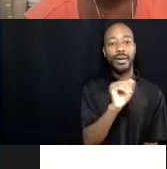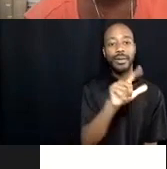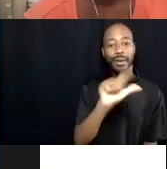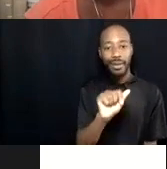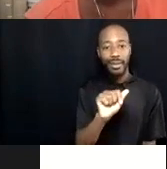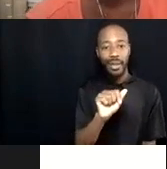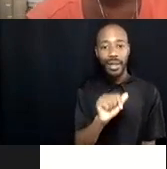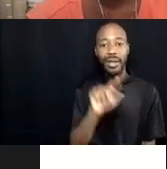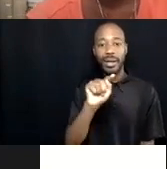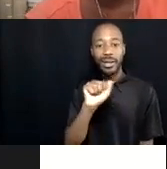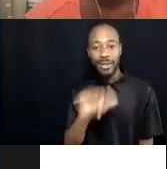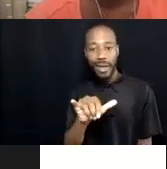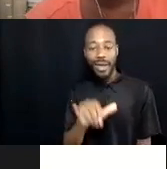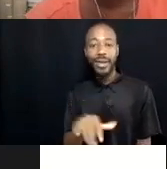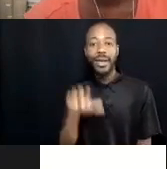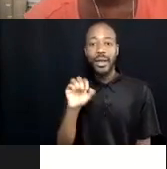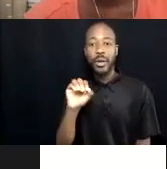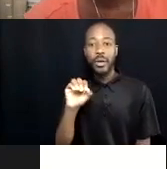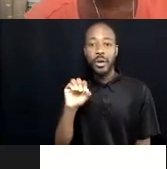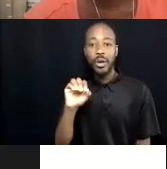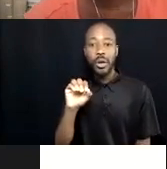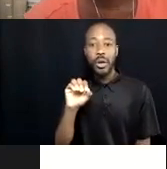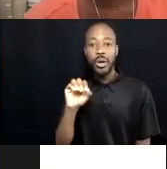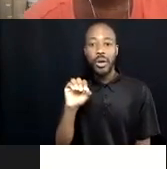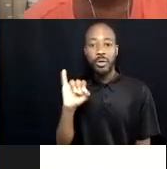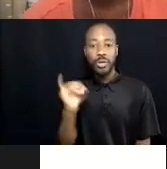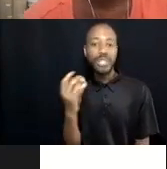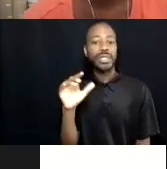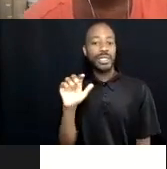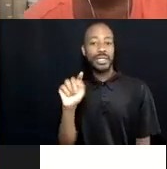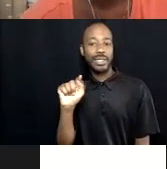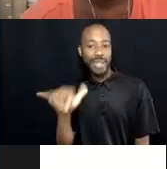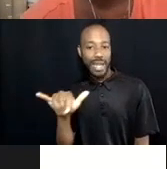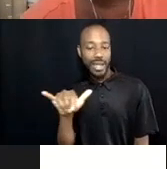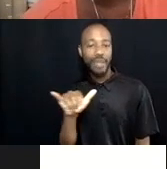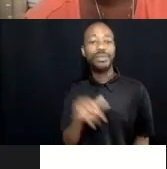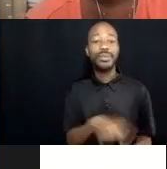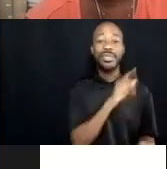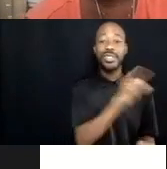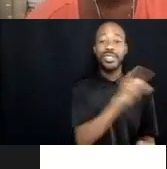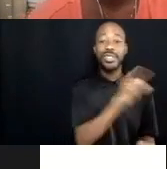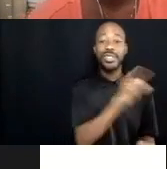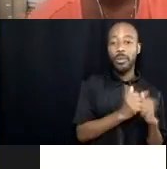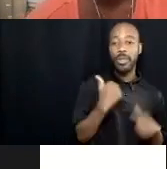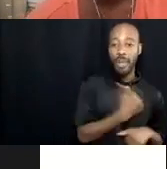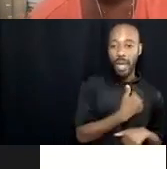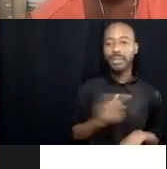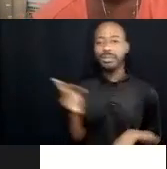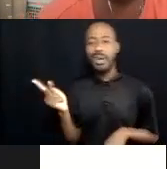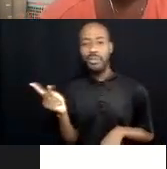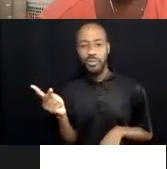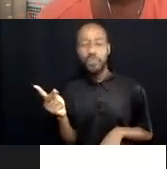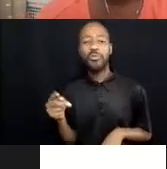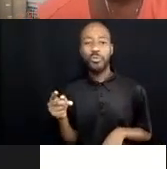Jayla is one of the girls that organizes with us. And then these other two women on the slide, they don't organize with us, but